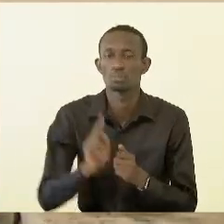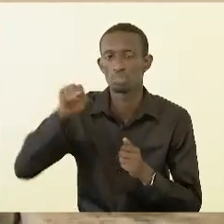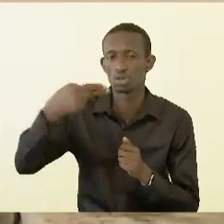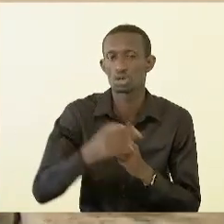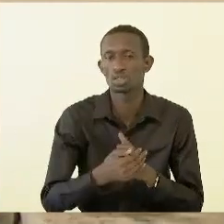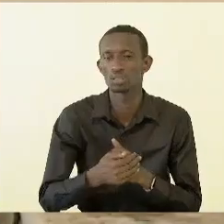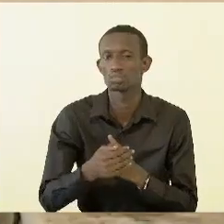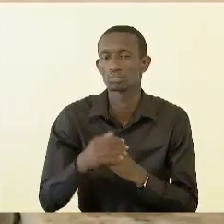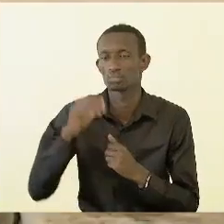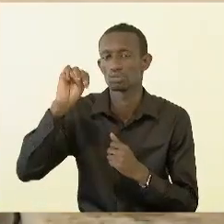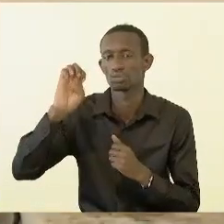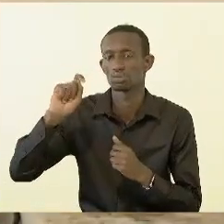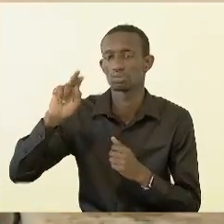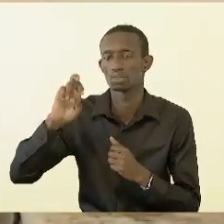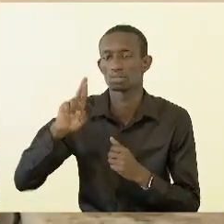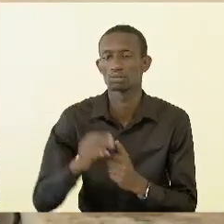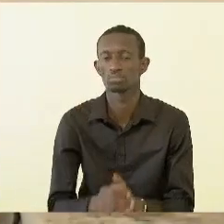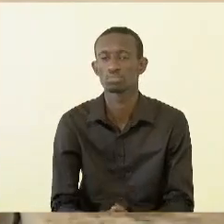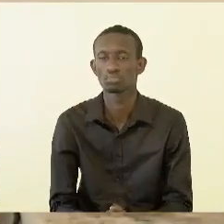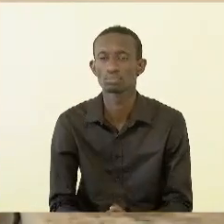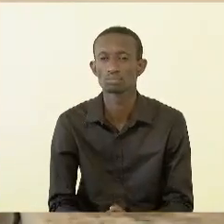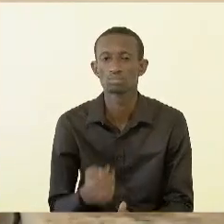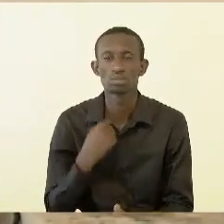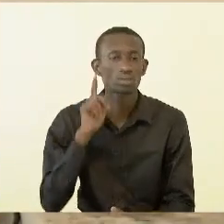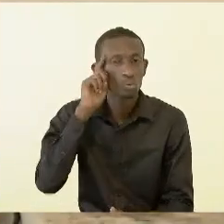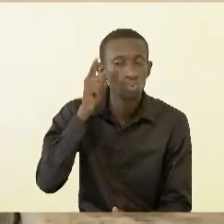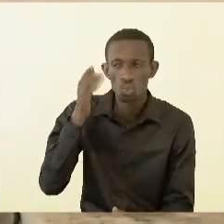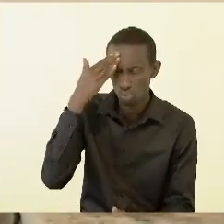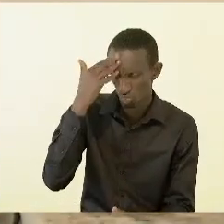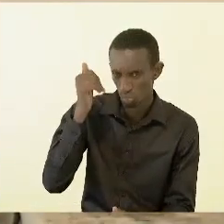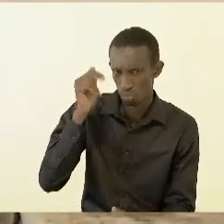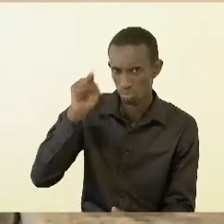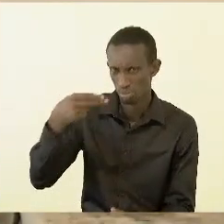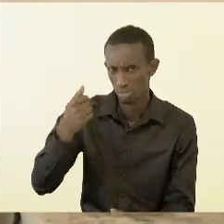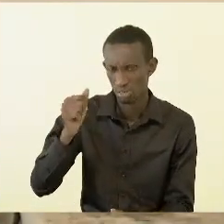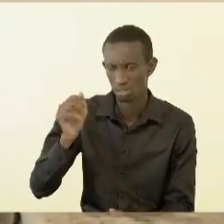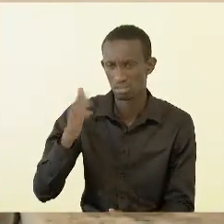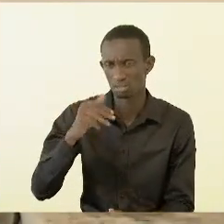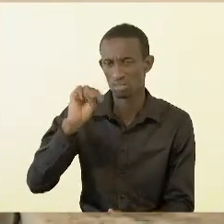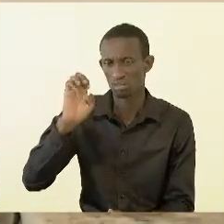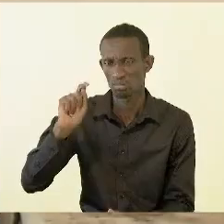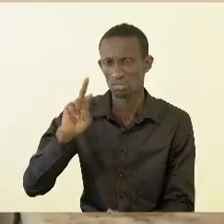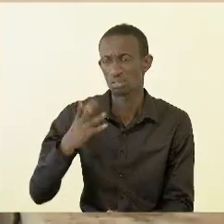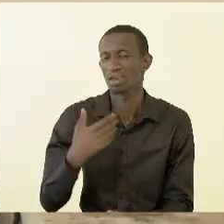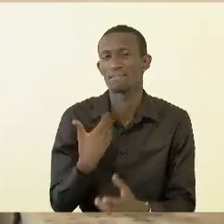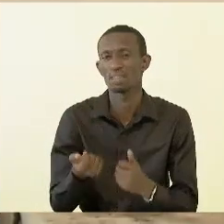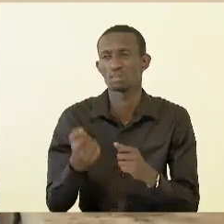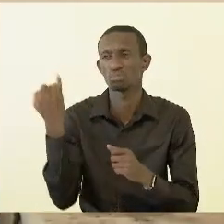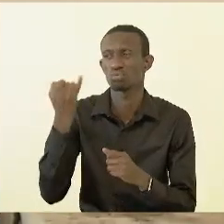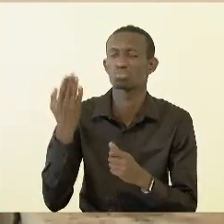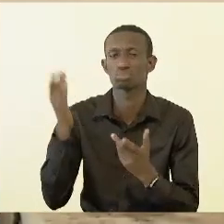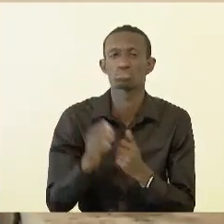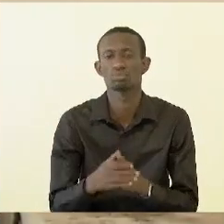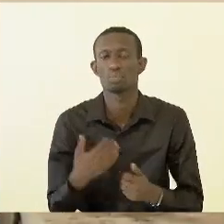So the pH meter, I think I showed you the pH meter in the diagram. I didn't have the pH exactly, the